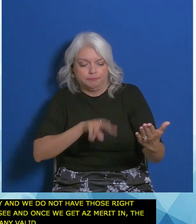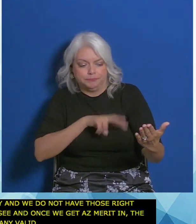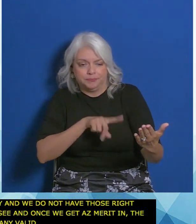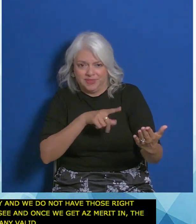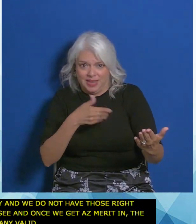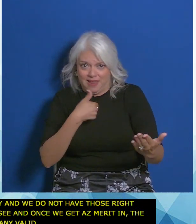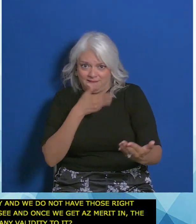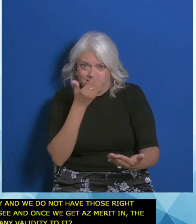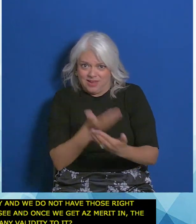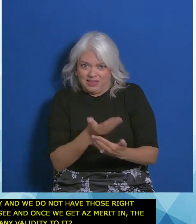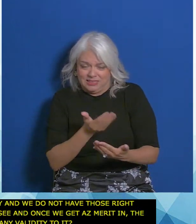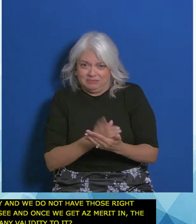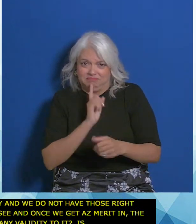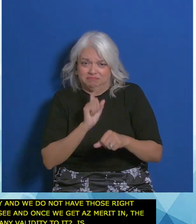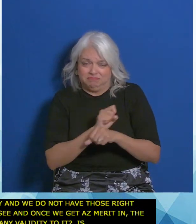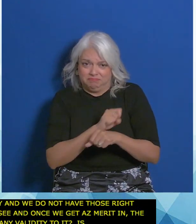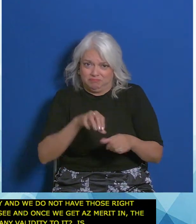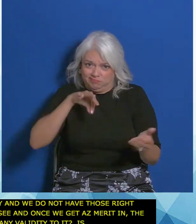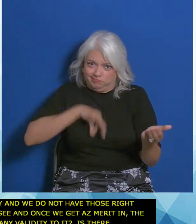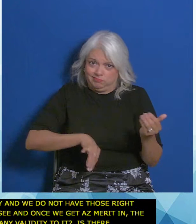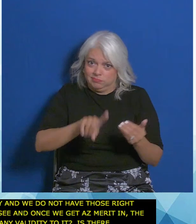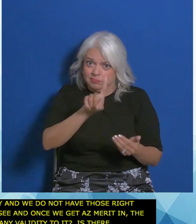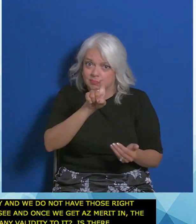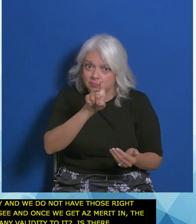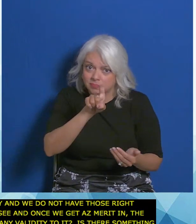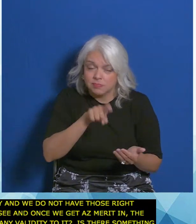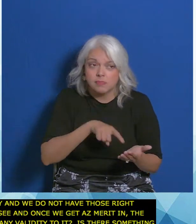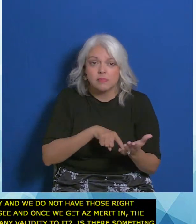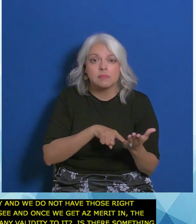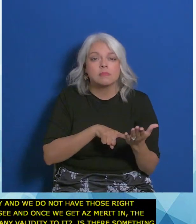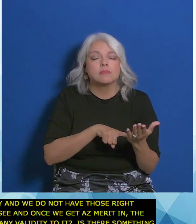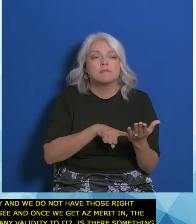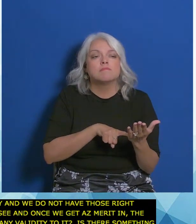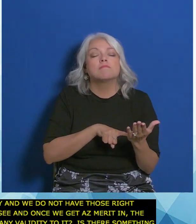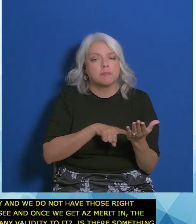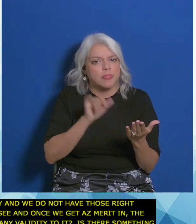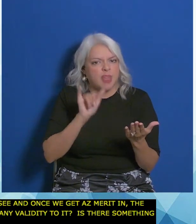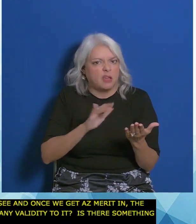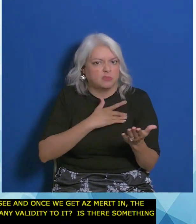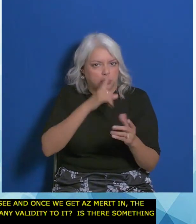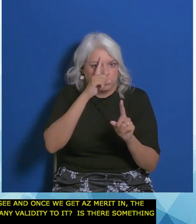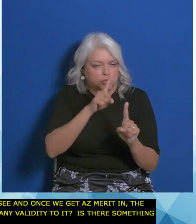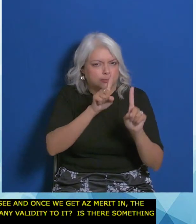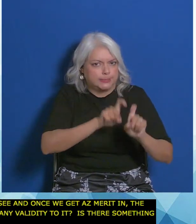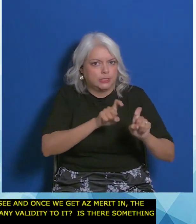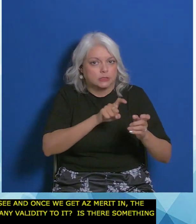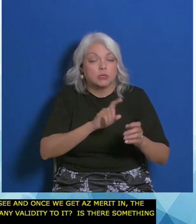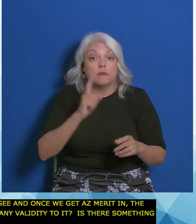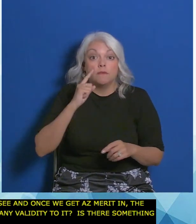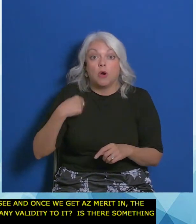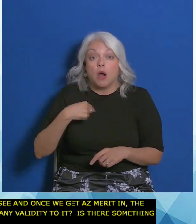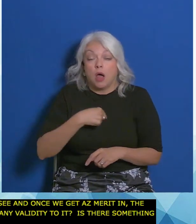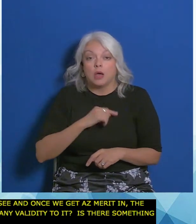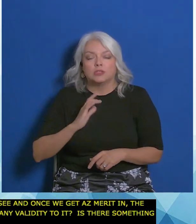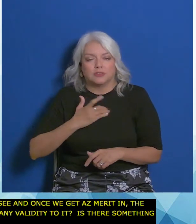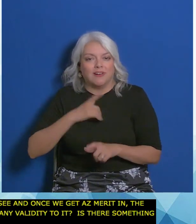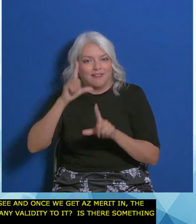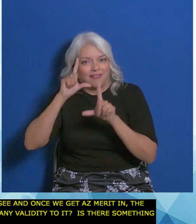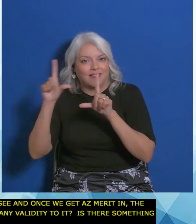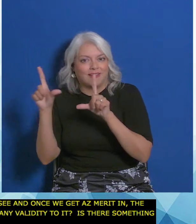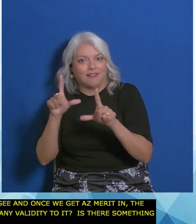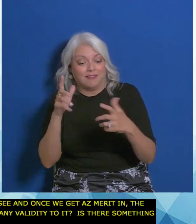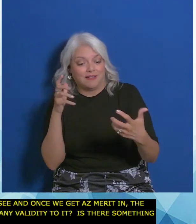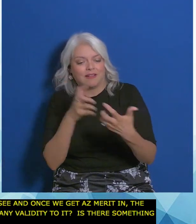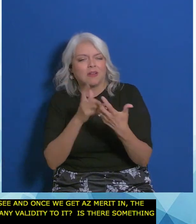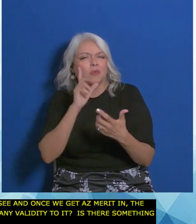can validate from that test data? With us, our picture is going to look a little bit different, so fully aware